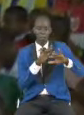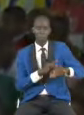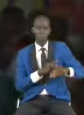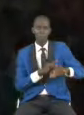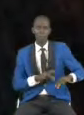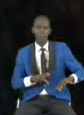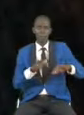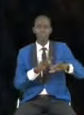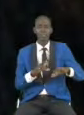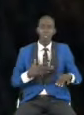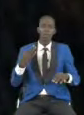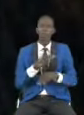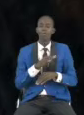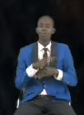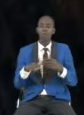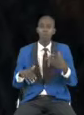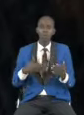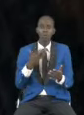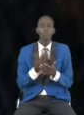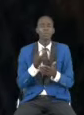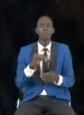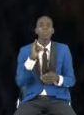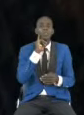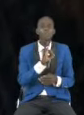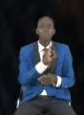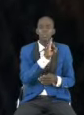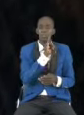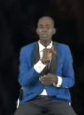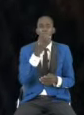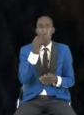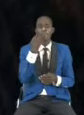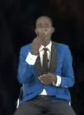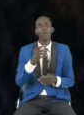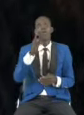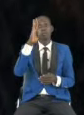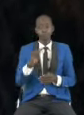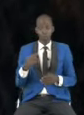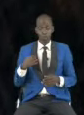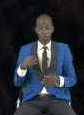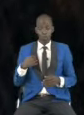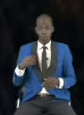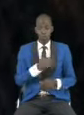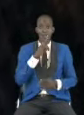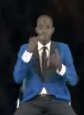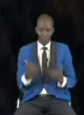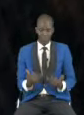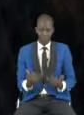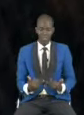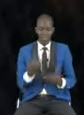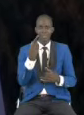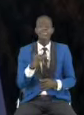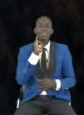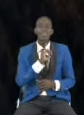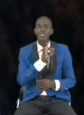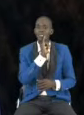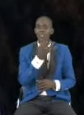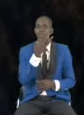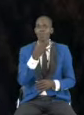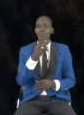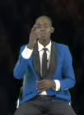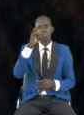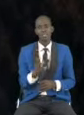upon the Israel of God. We are now the Israel of God, the